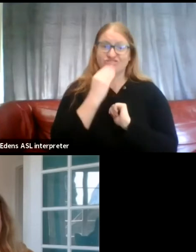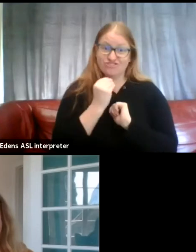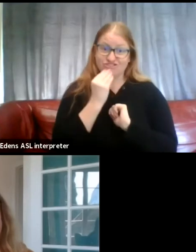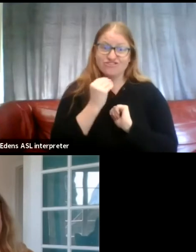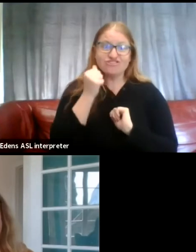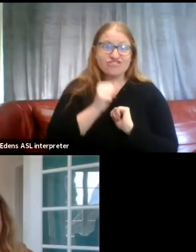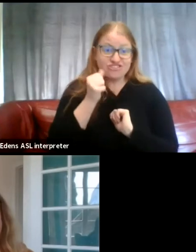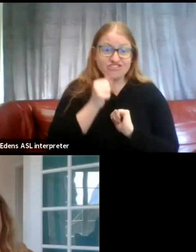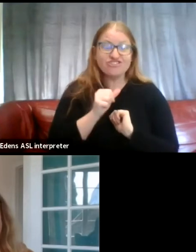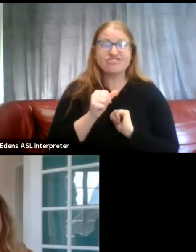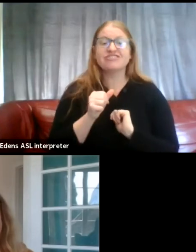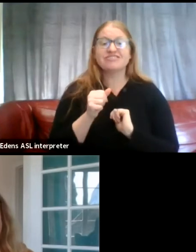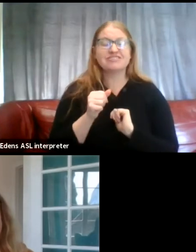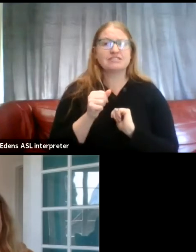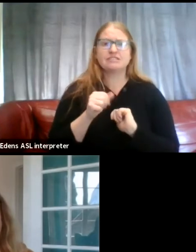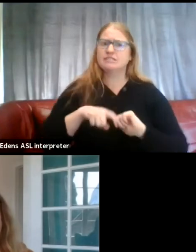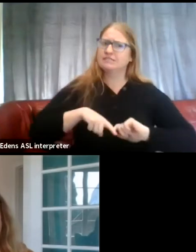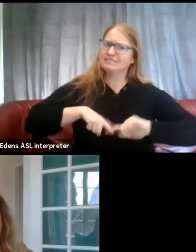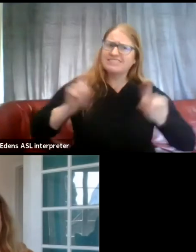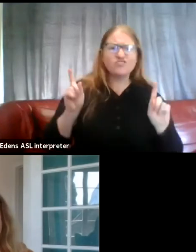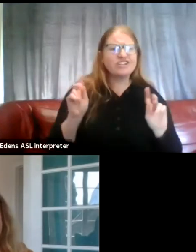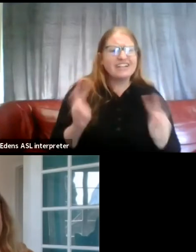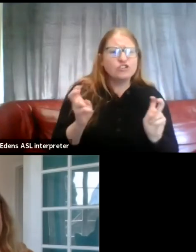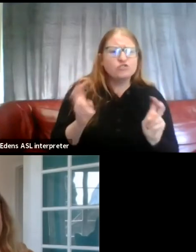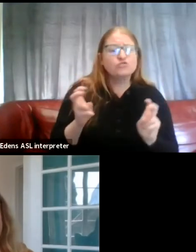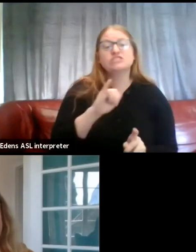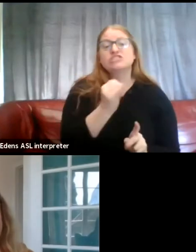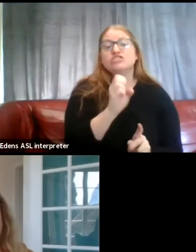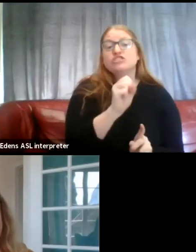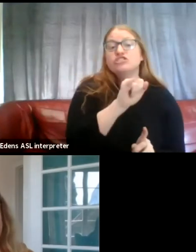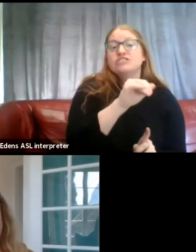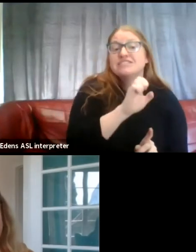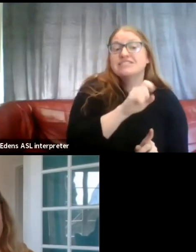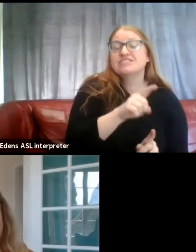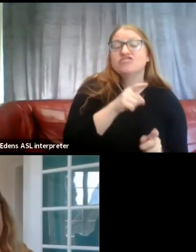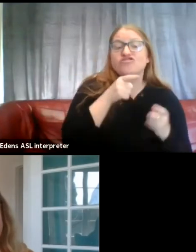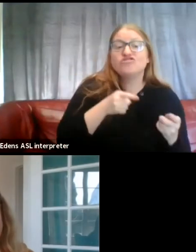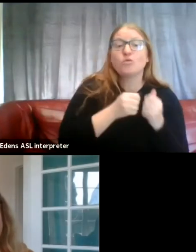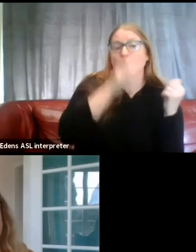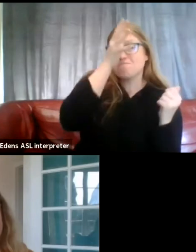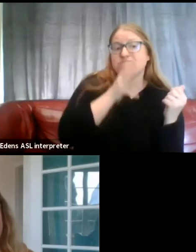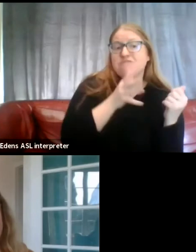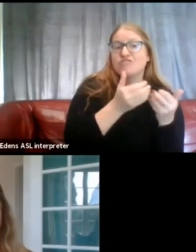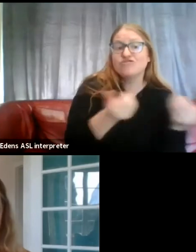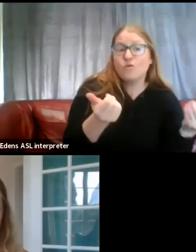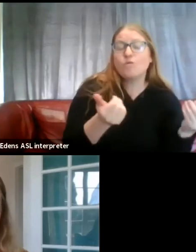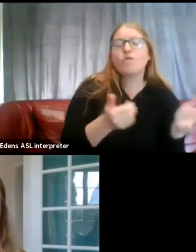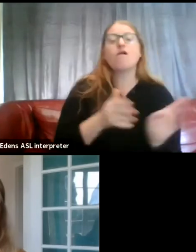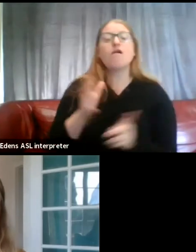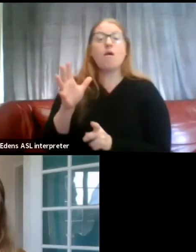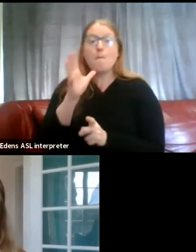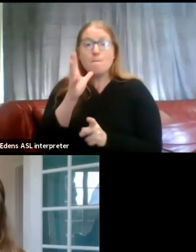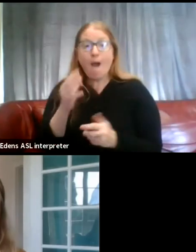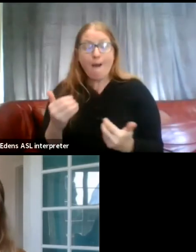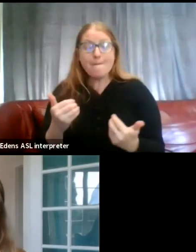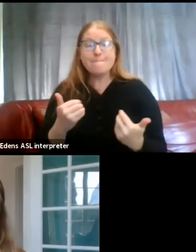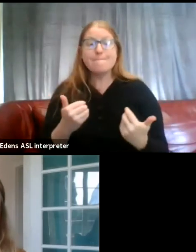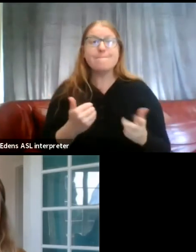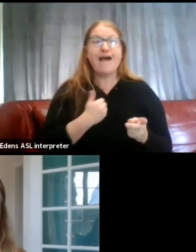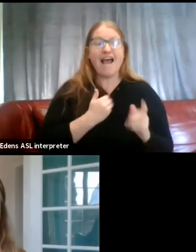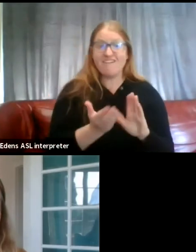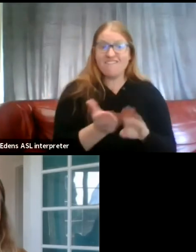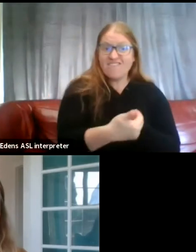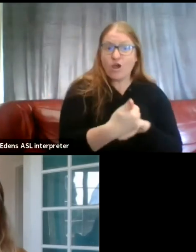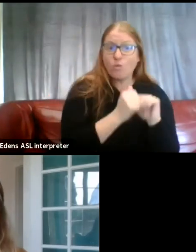girls, who have completely different issues, like Jessie has these issues about her parents getting divorced, her mom has an affair with a woman